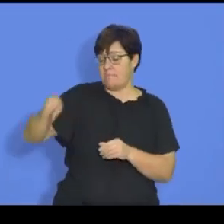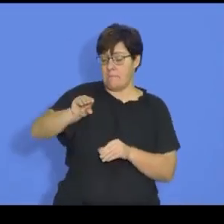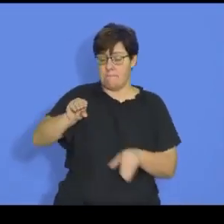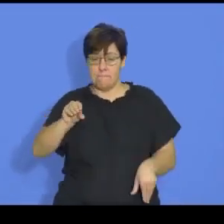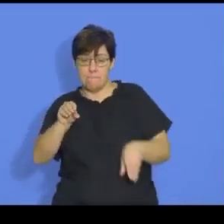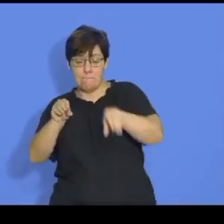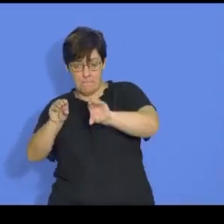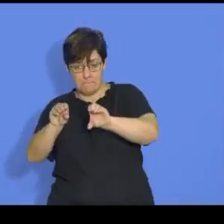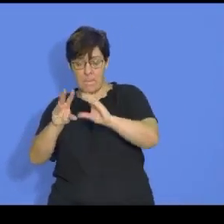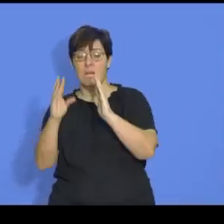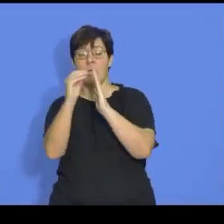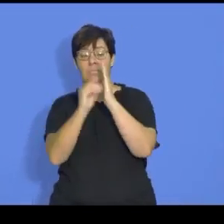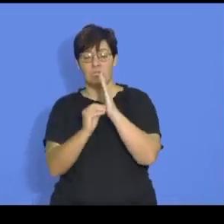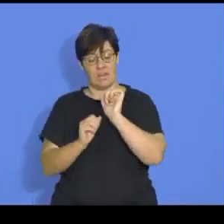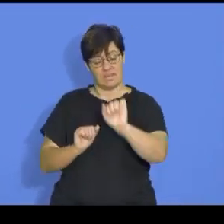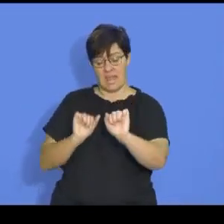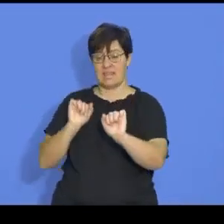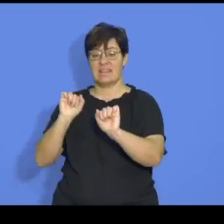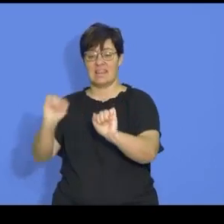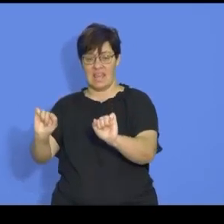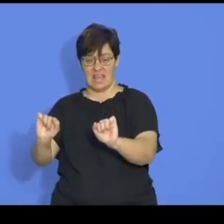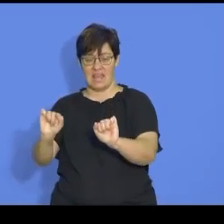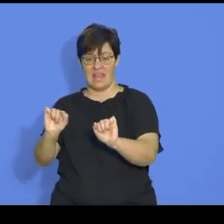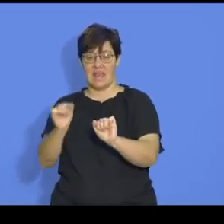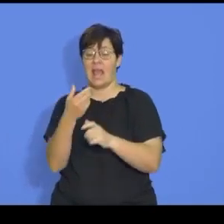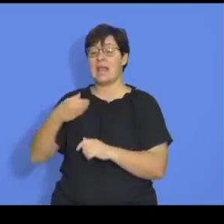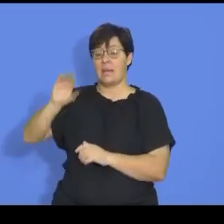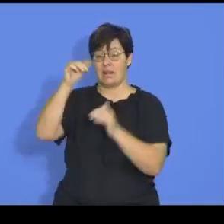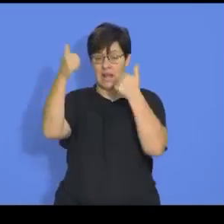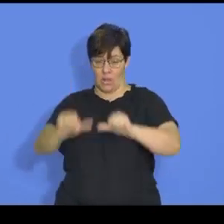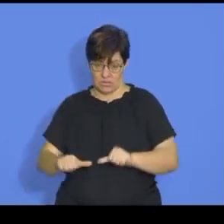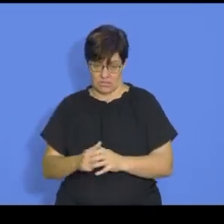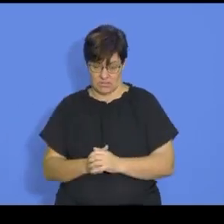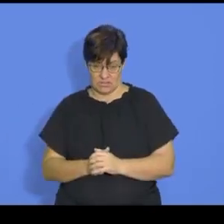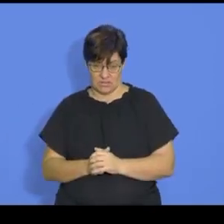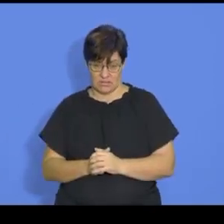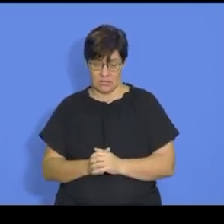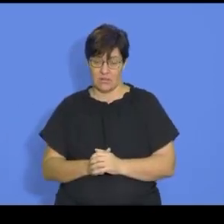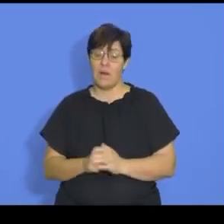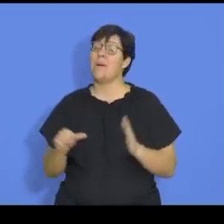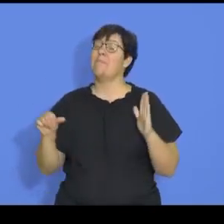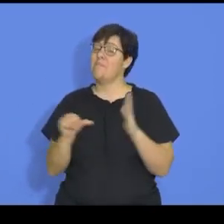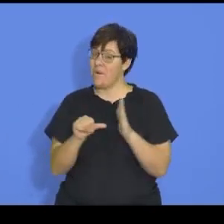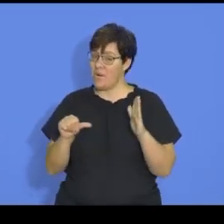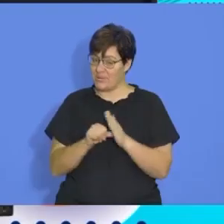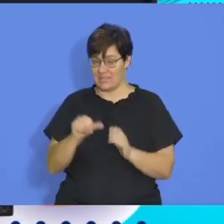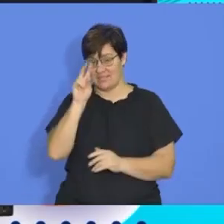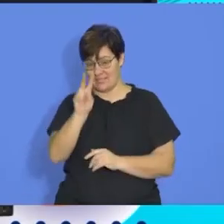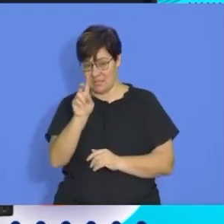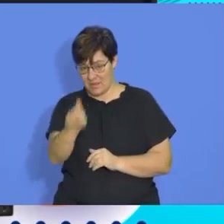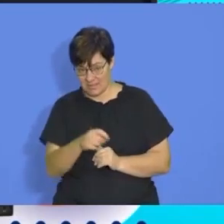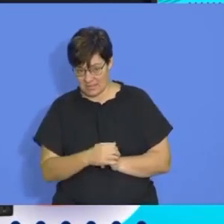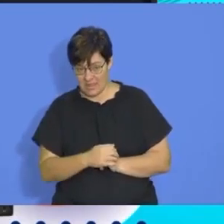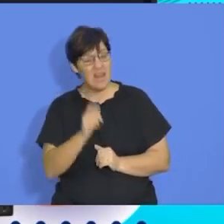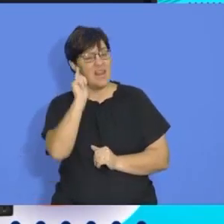is recorded in their individual capital accounts. Now, this is very, very important. We're going to touch